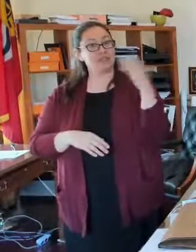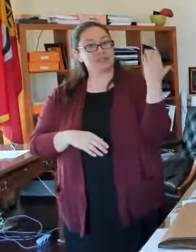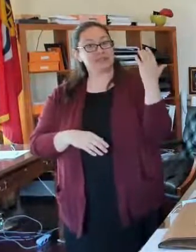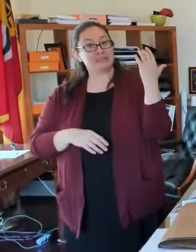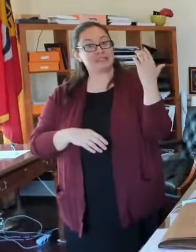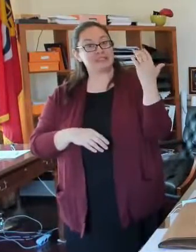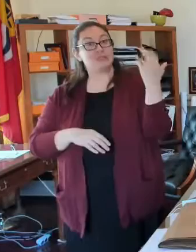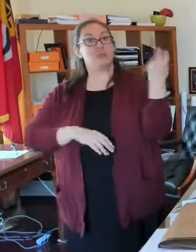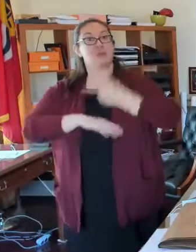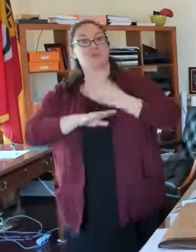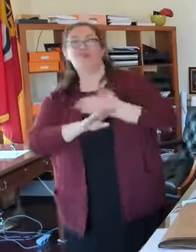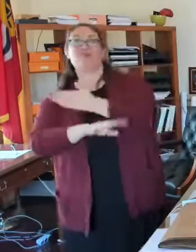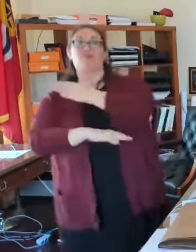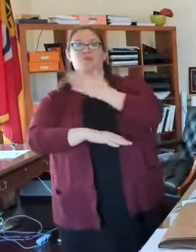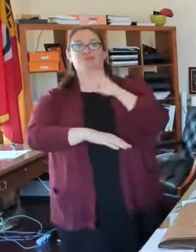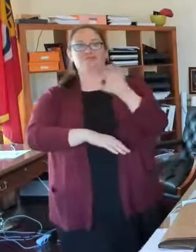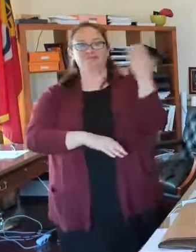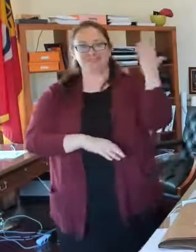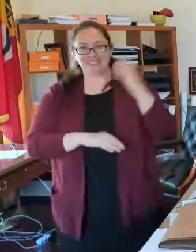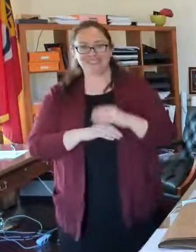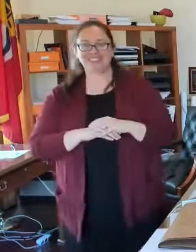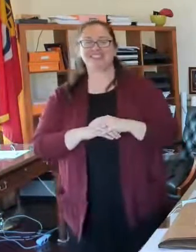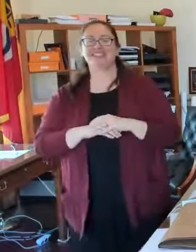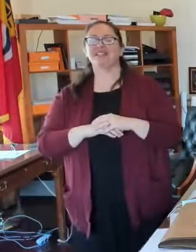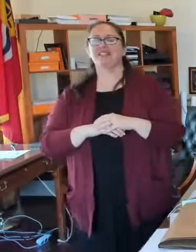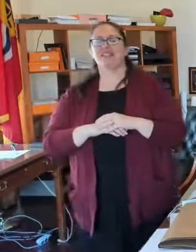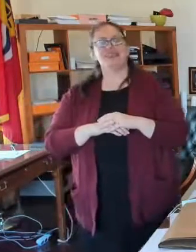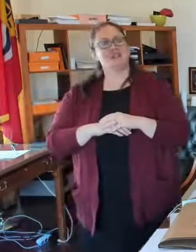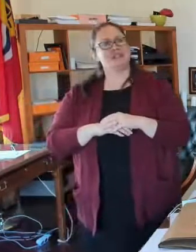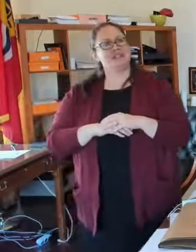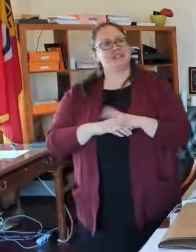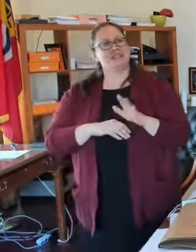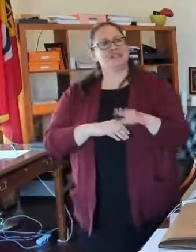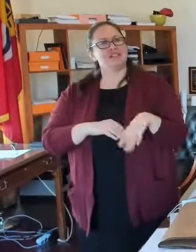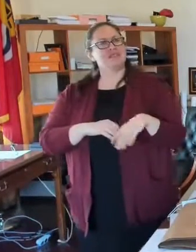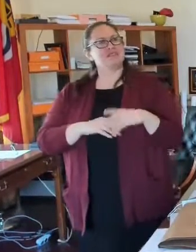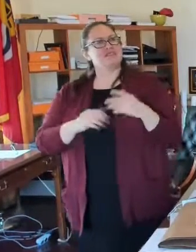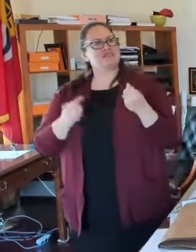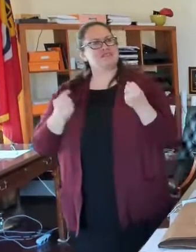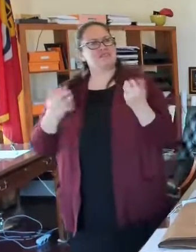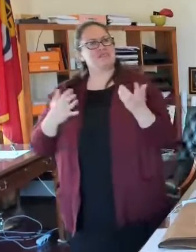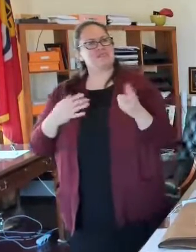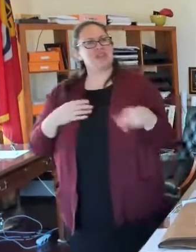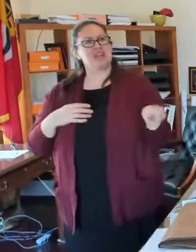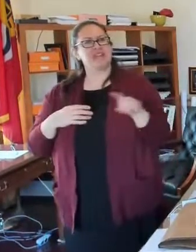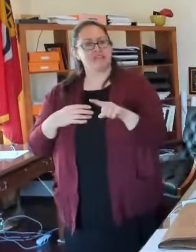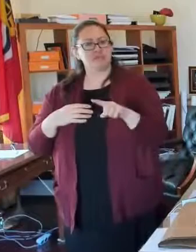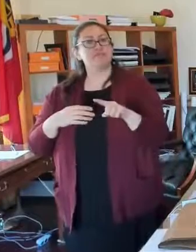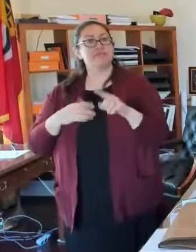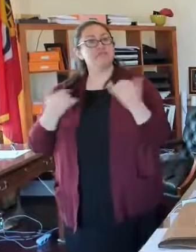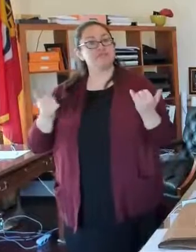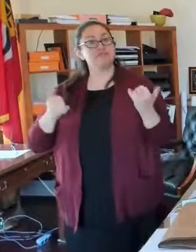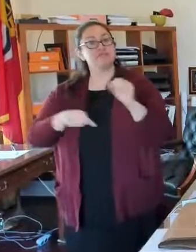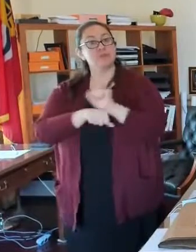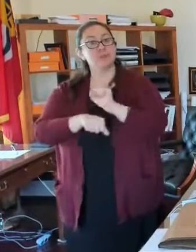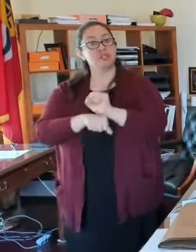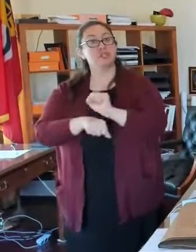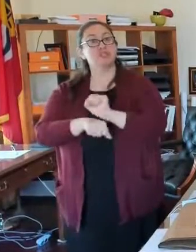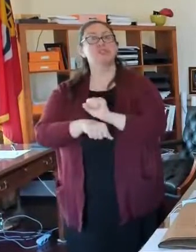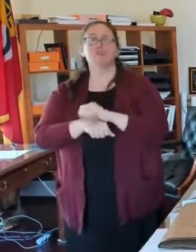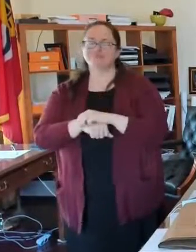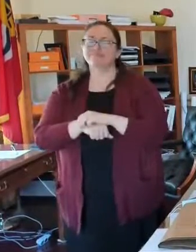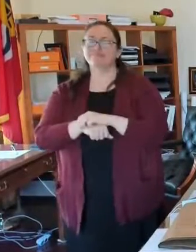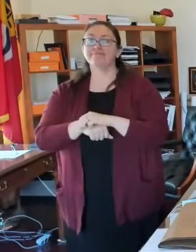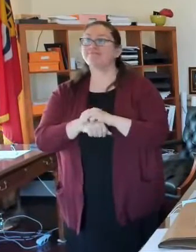Eve. Um, we know that many of you are working today, but I know many of